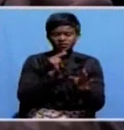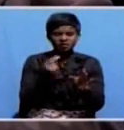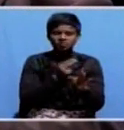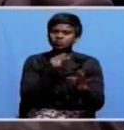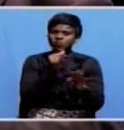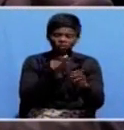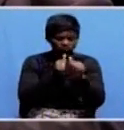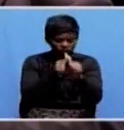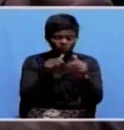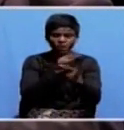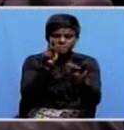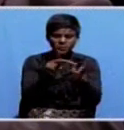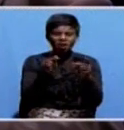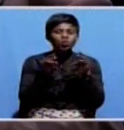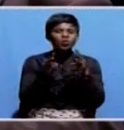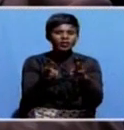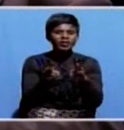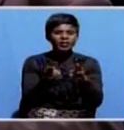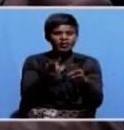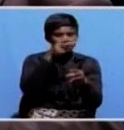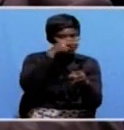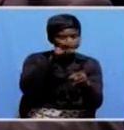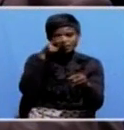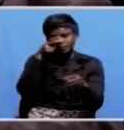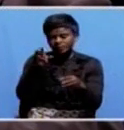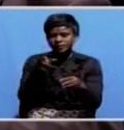way of alleging corruption